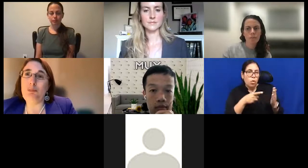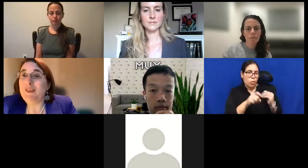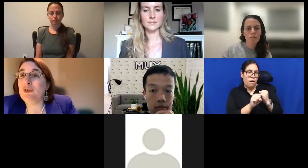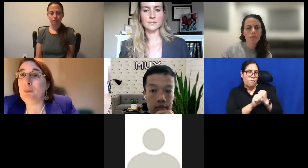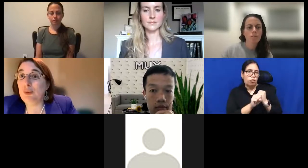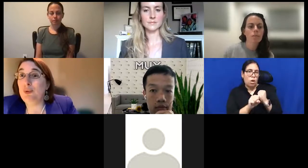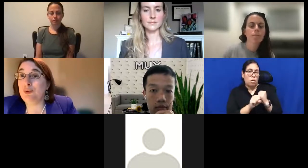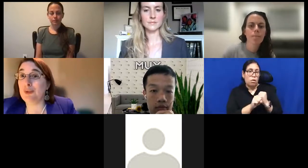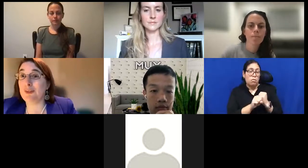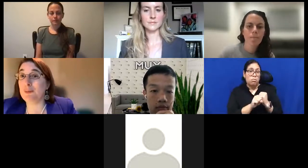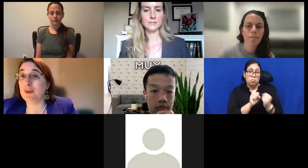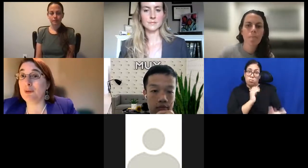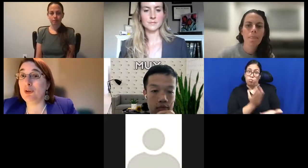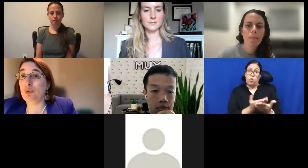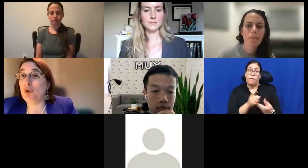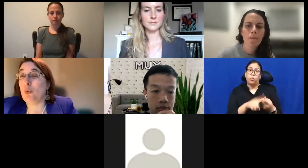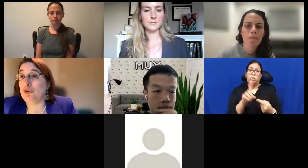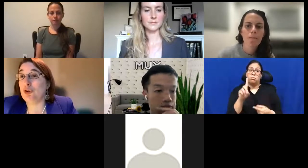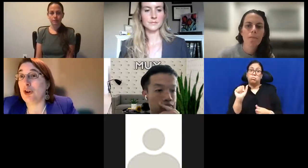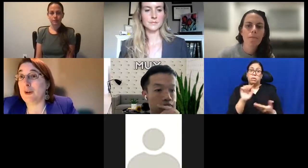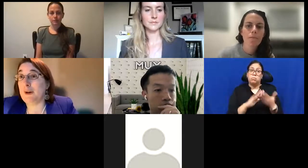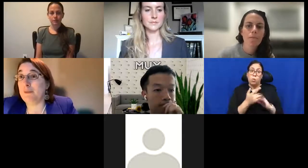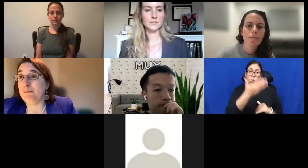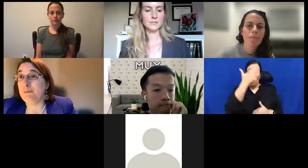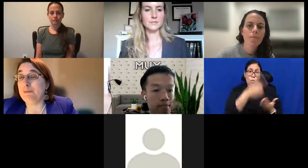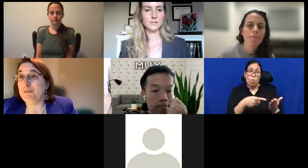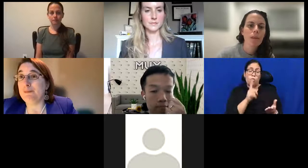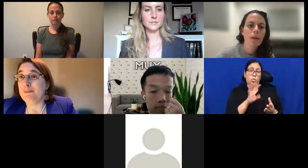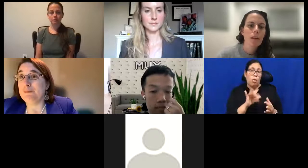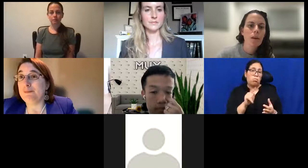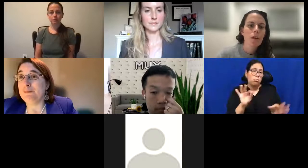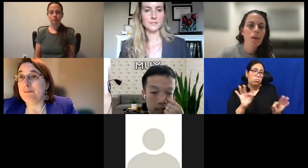you basically prove to the disability community you know what you're talking about.